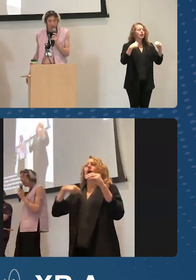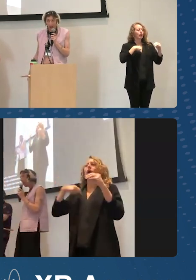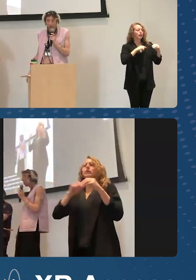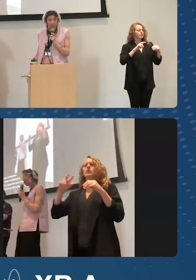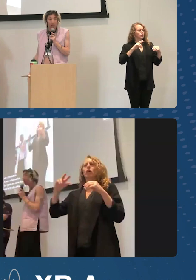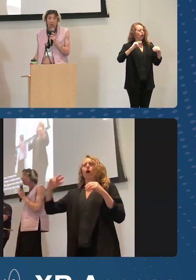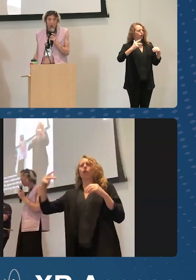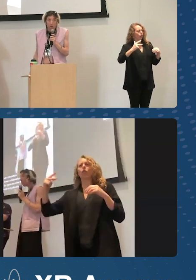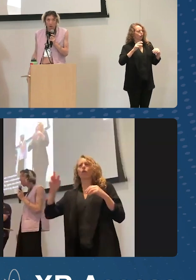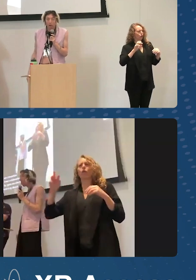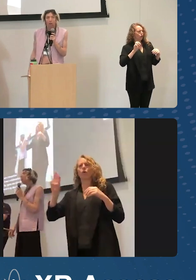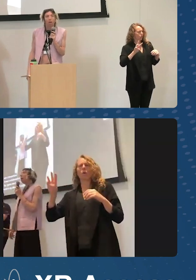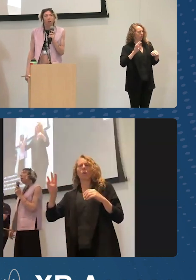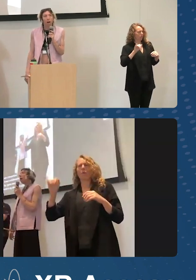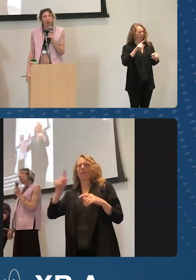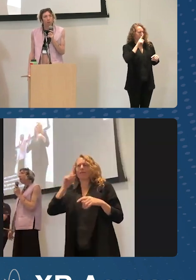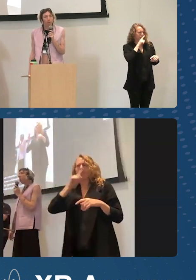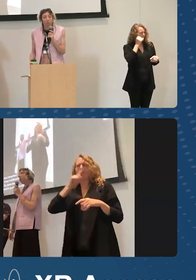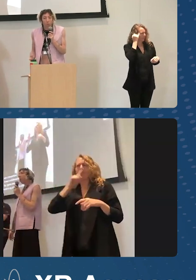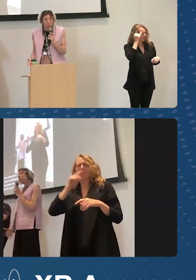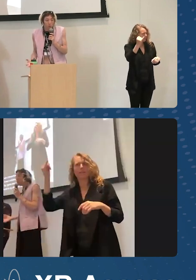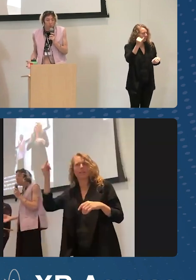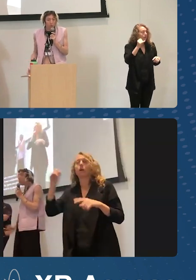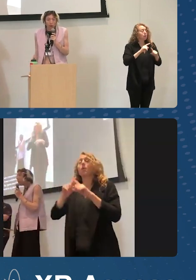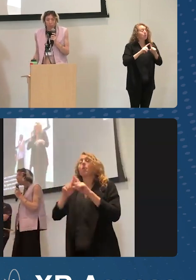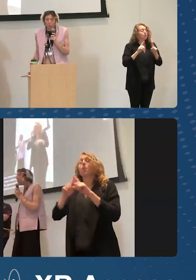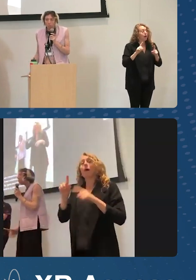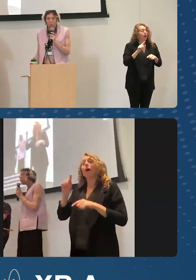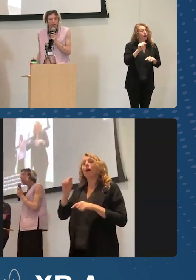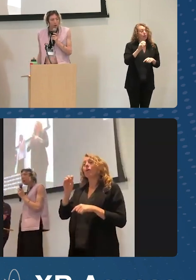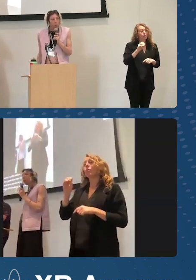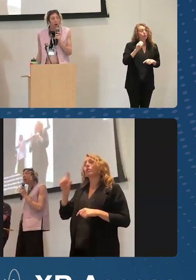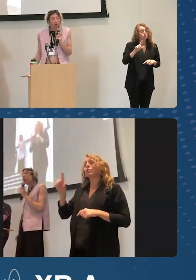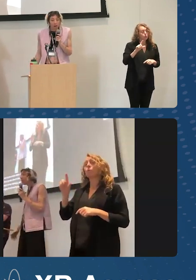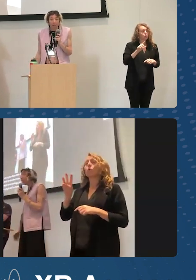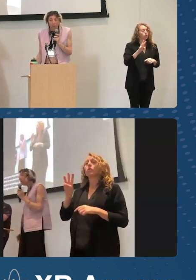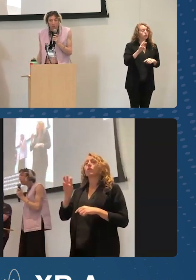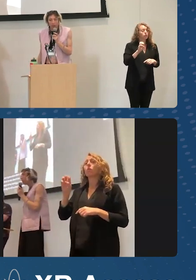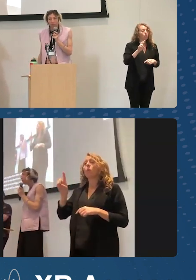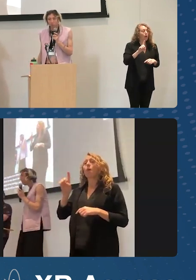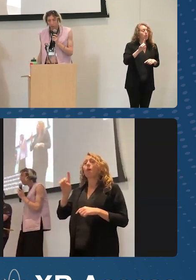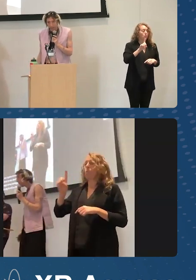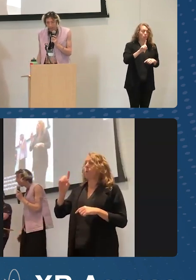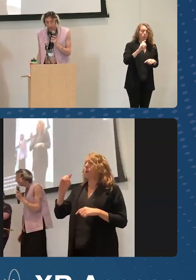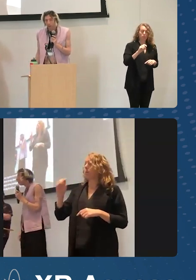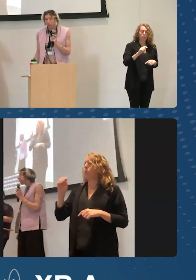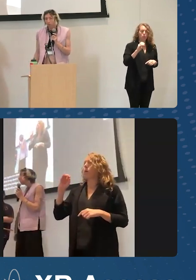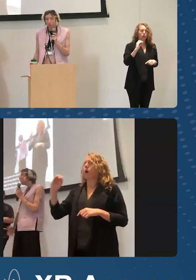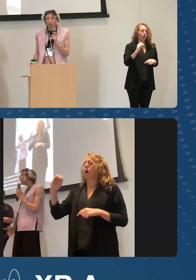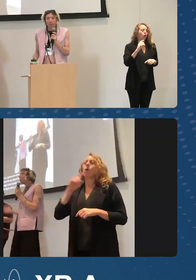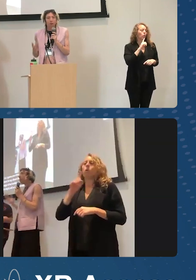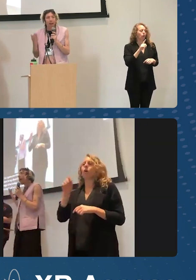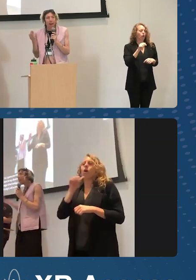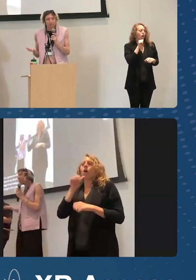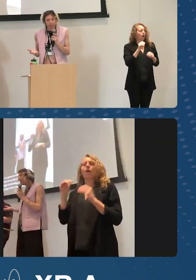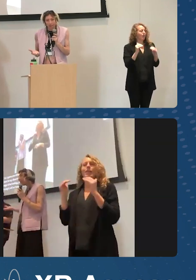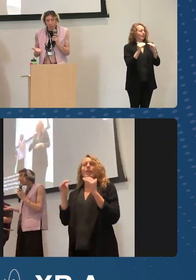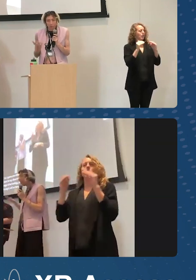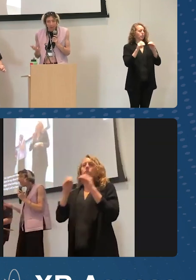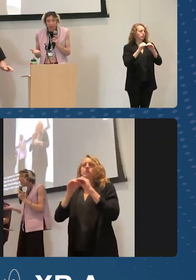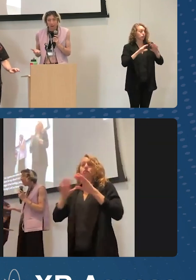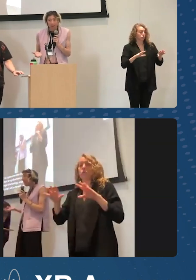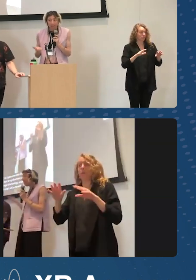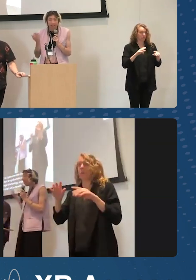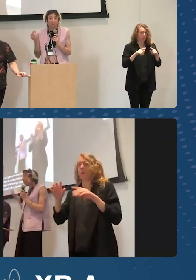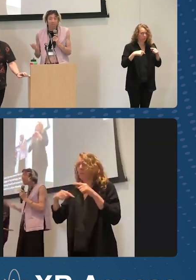false teleology on its own. The tools of Web 1.0 are unequally distributed. So when we think about access,